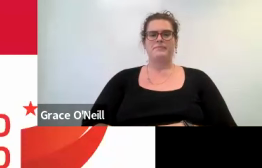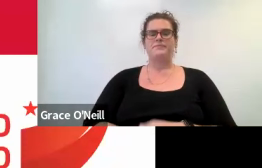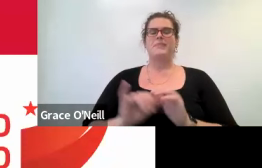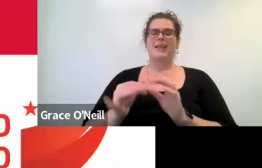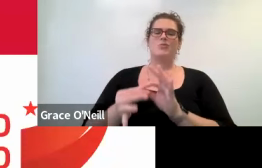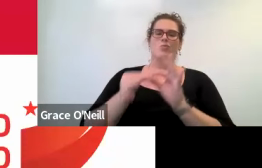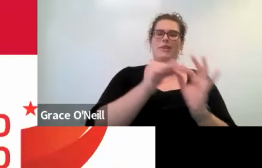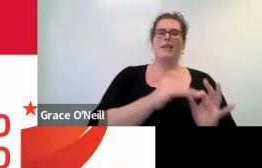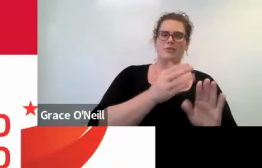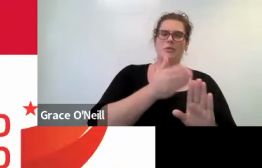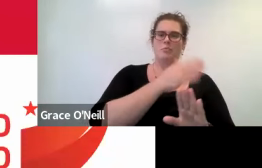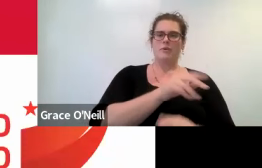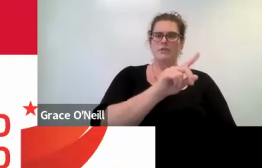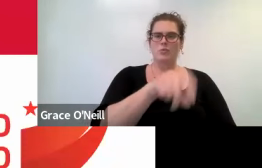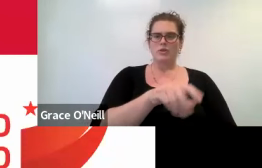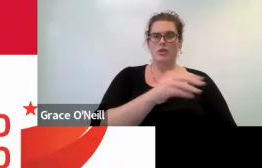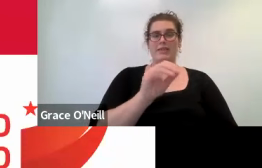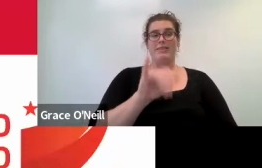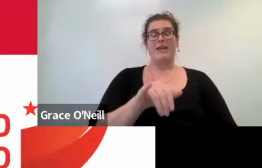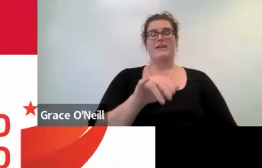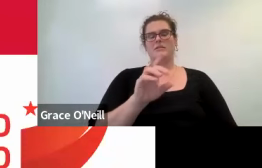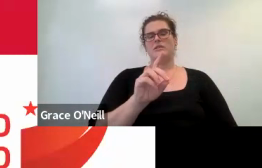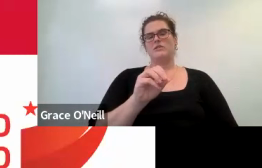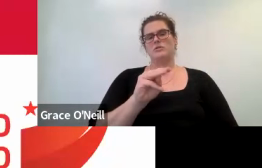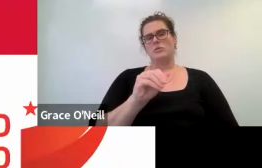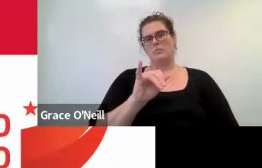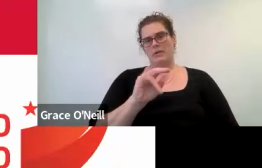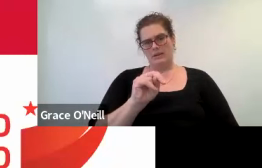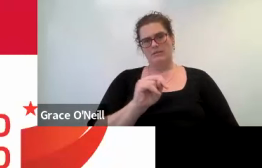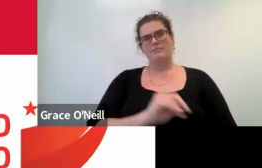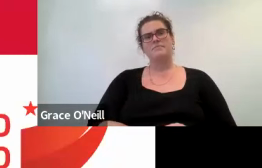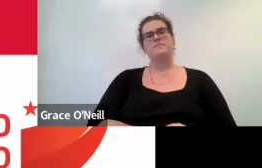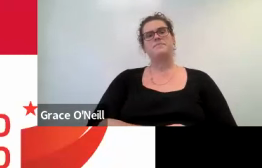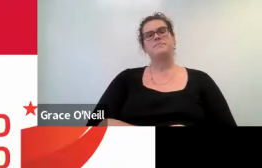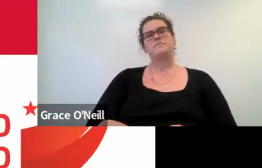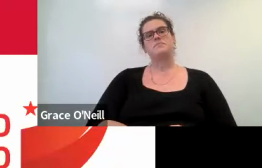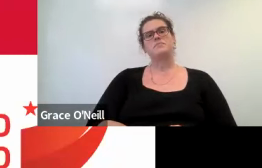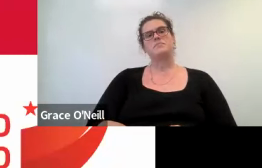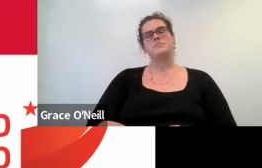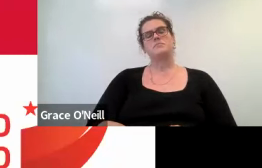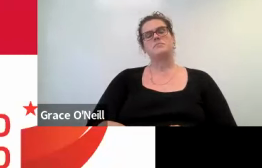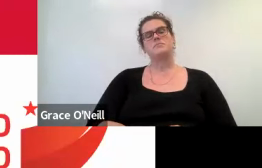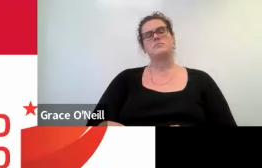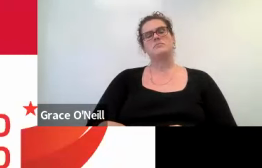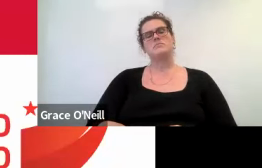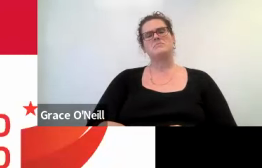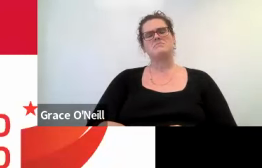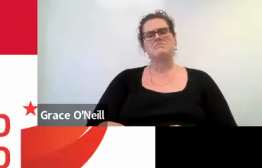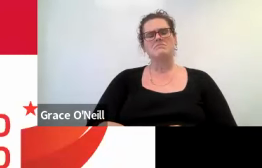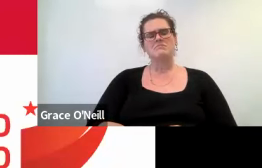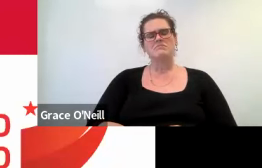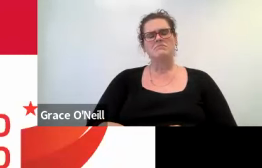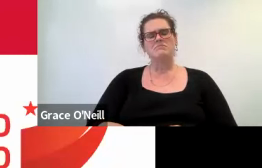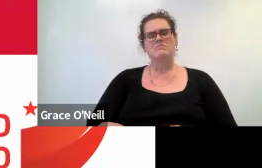domain on the individual health and the ability to interface externally with family and friends.